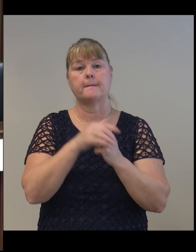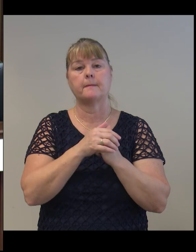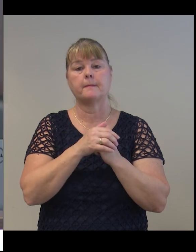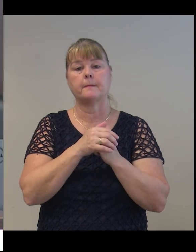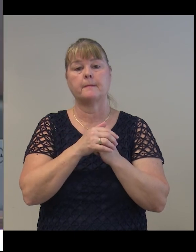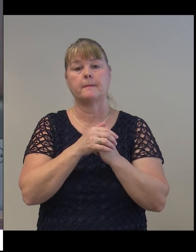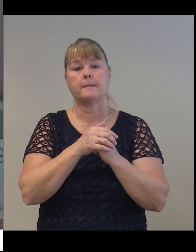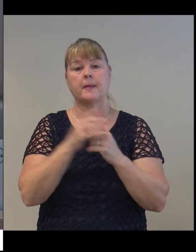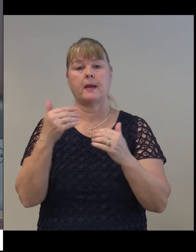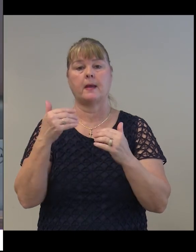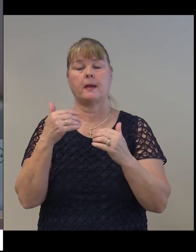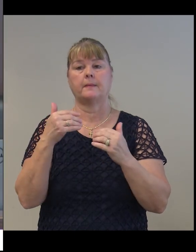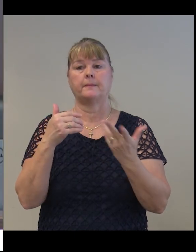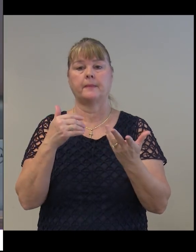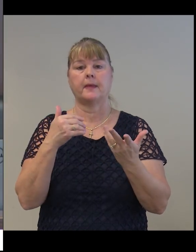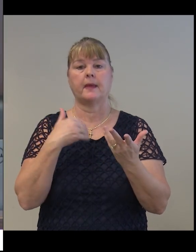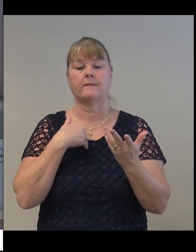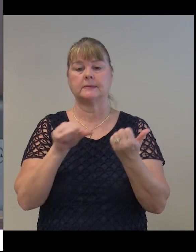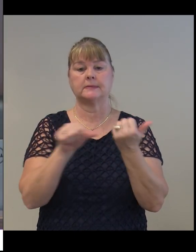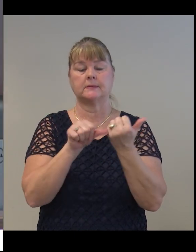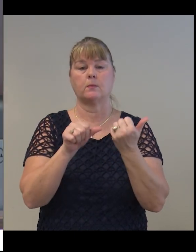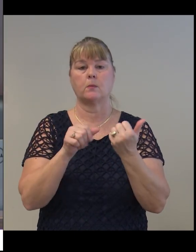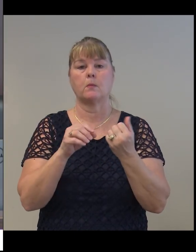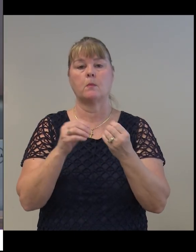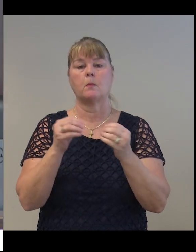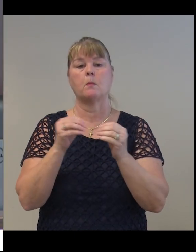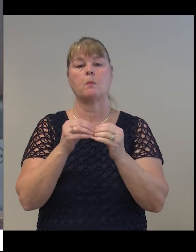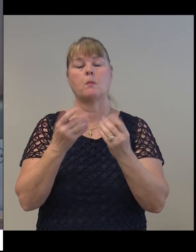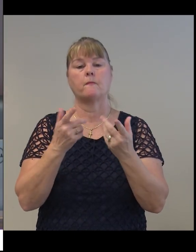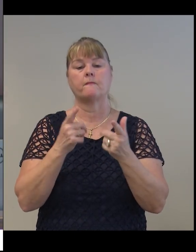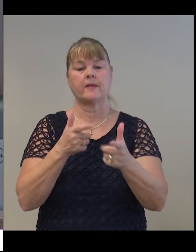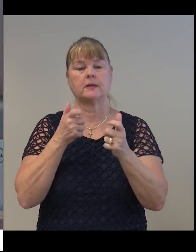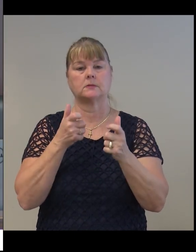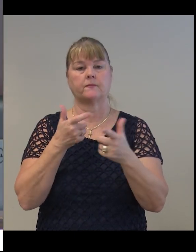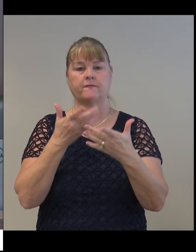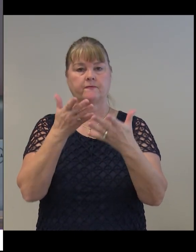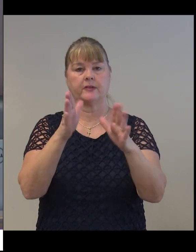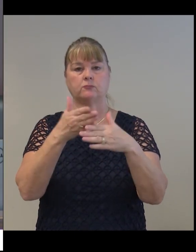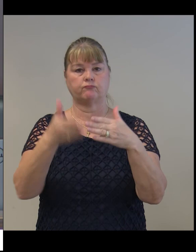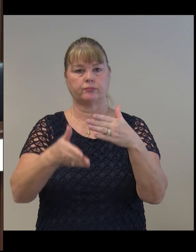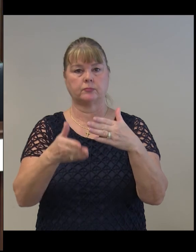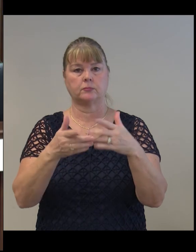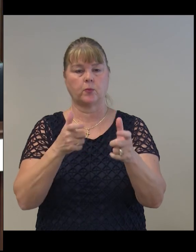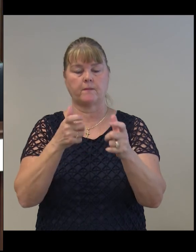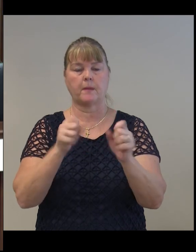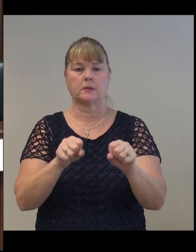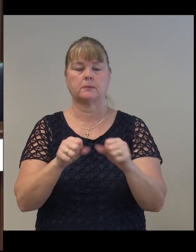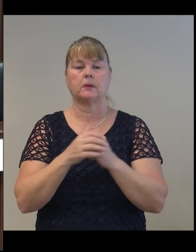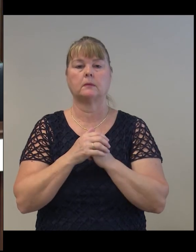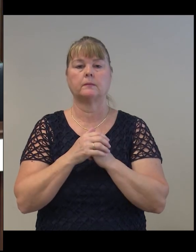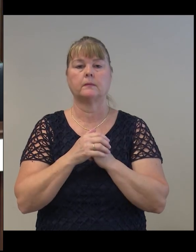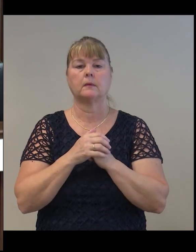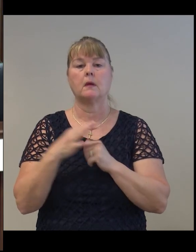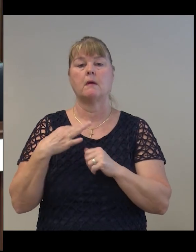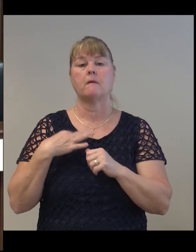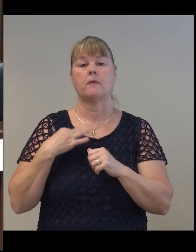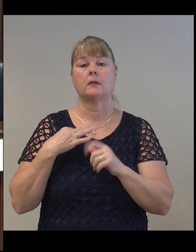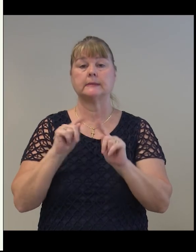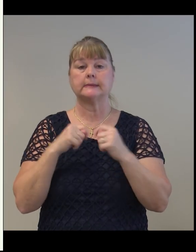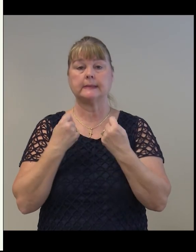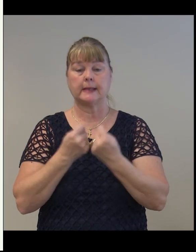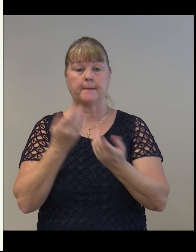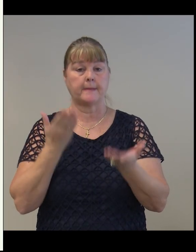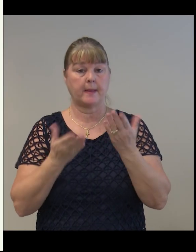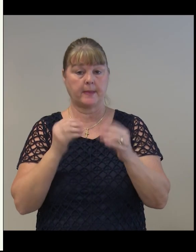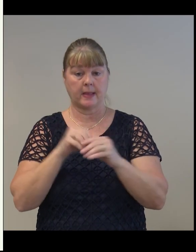the potential of having that assistance moving forward if we can get through it as quickly as possible.